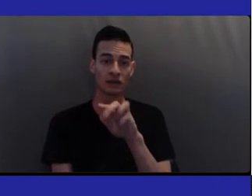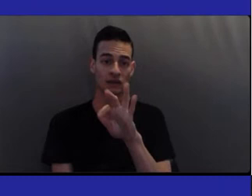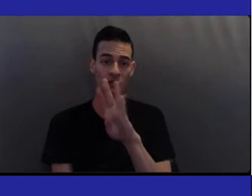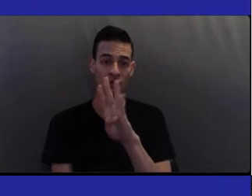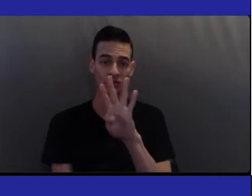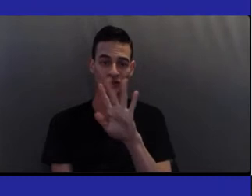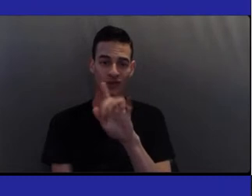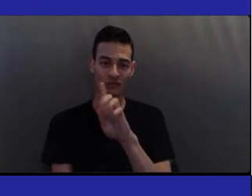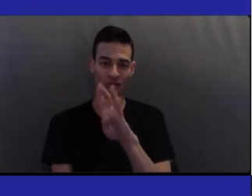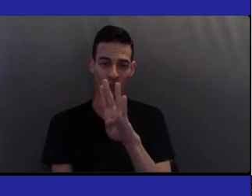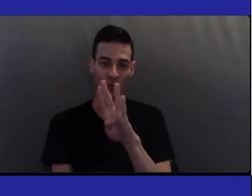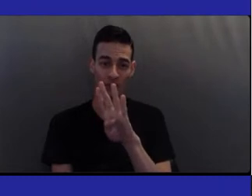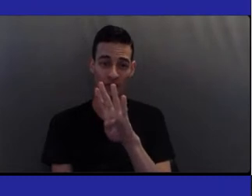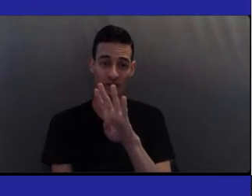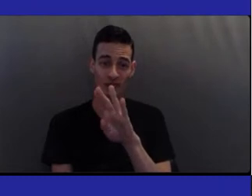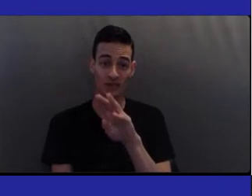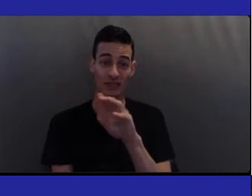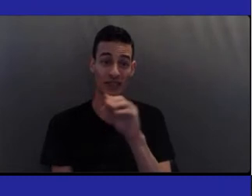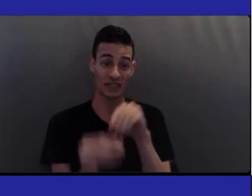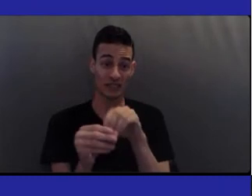$159,969,414 by adding